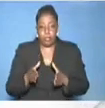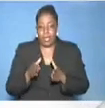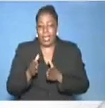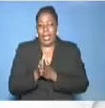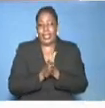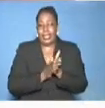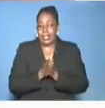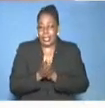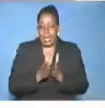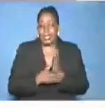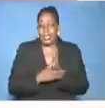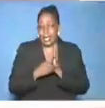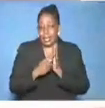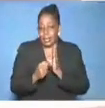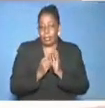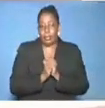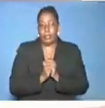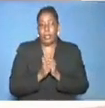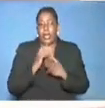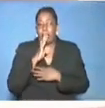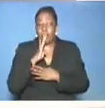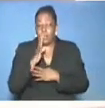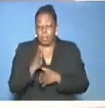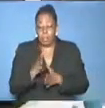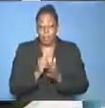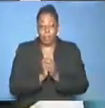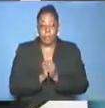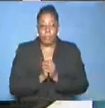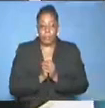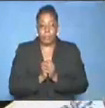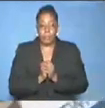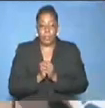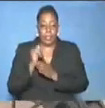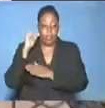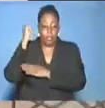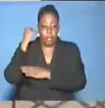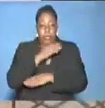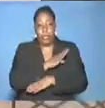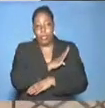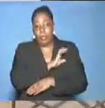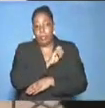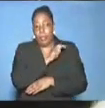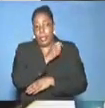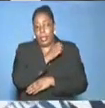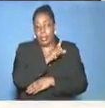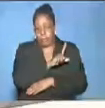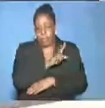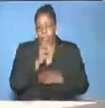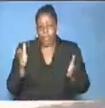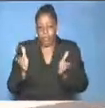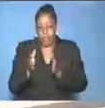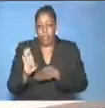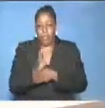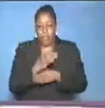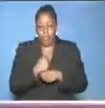exciting talent. One of the forum speakers, Island Bay Group Limited Managing Director Jeffrey Beckles, is encouraging more small businesses to